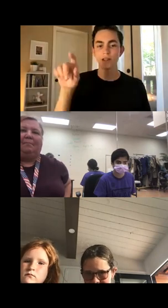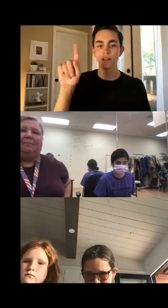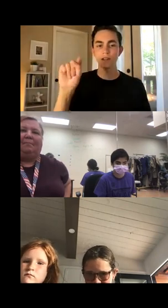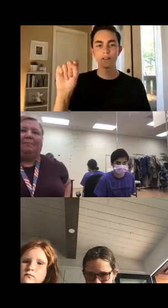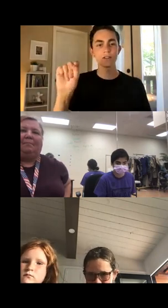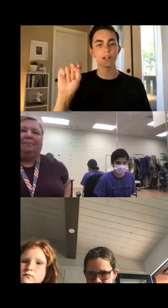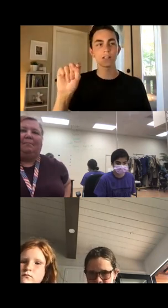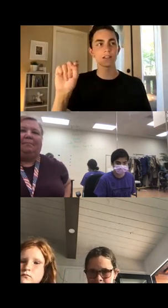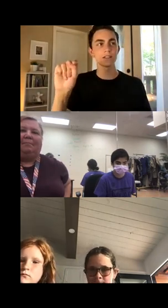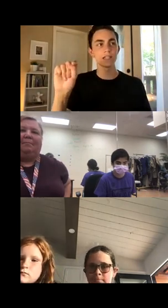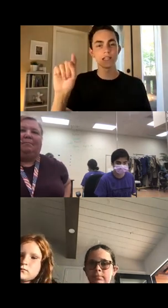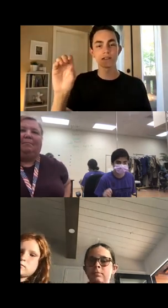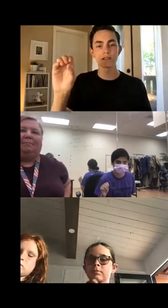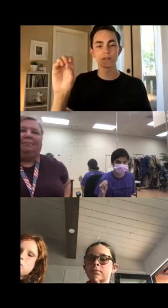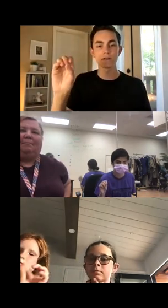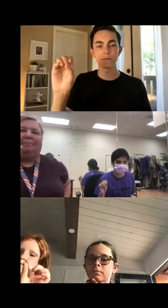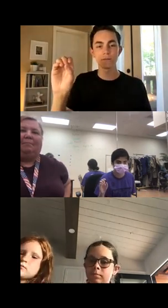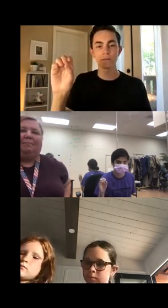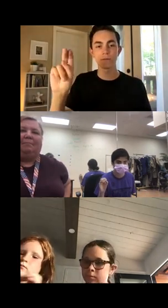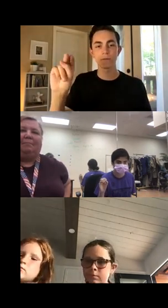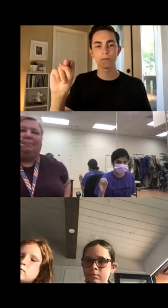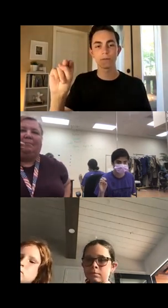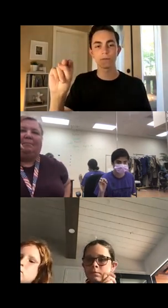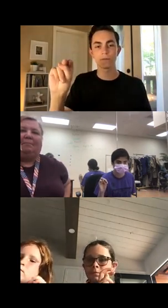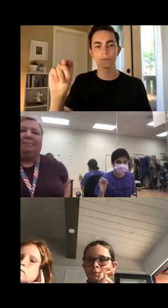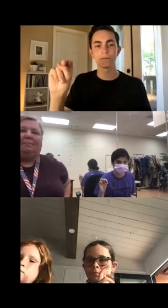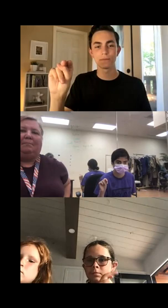letters. Time, T.